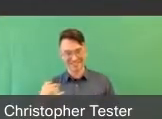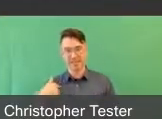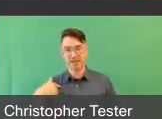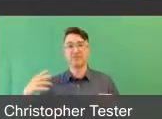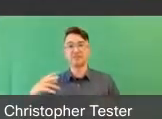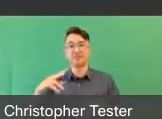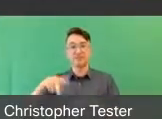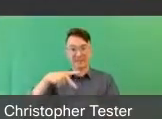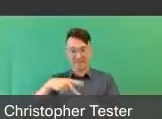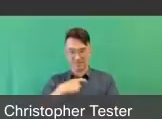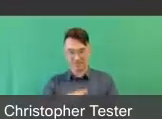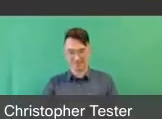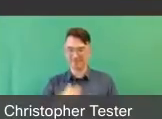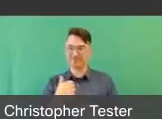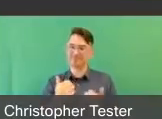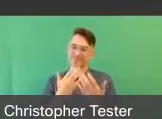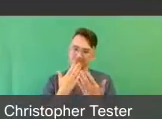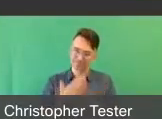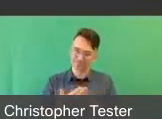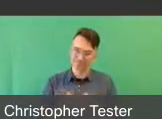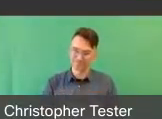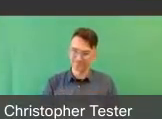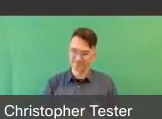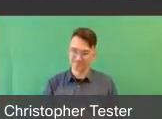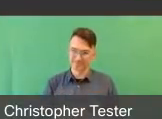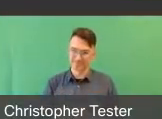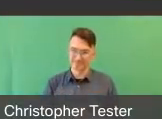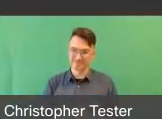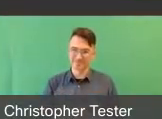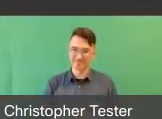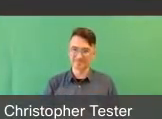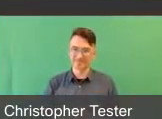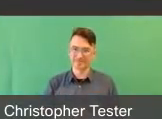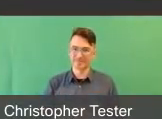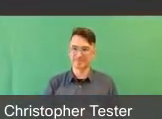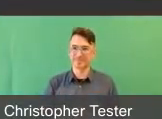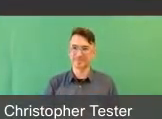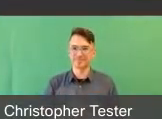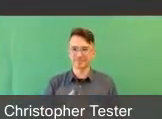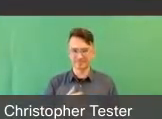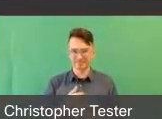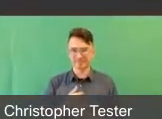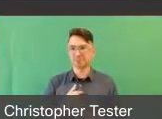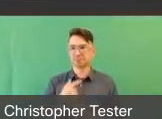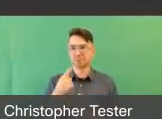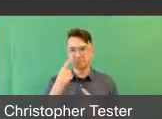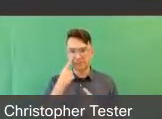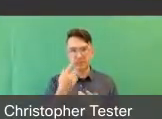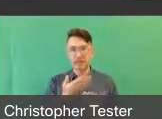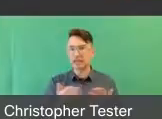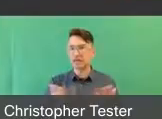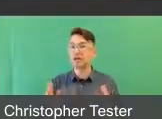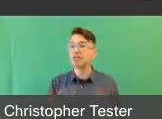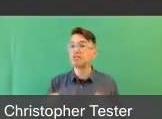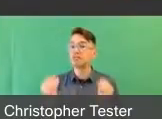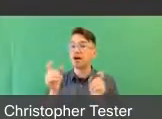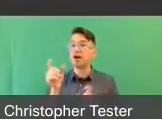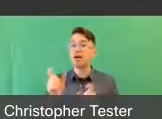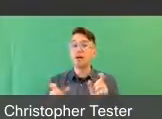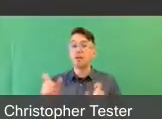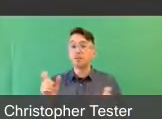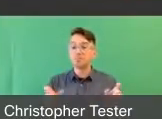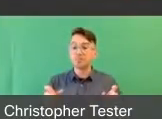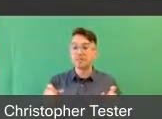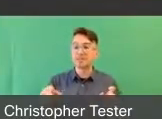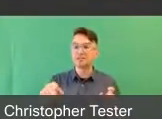people nowadays are our frontliners in the continued response on the COVID-19 pandemic. Our work in Asia